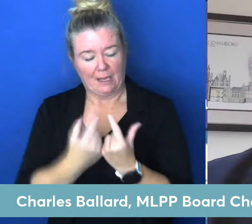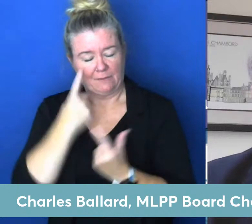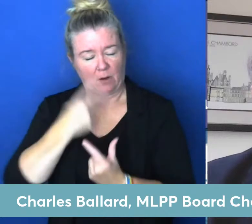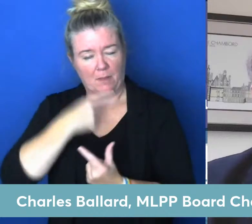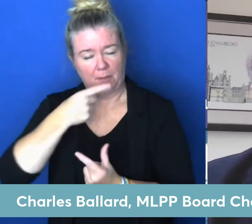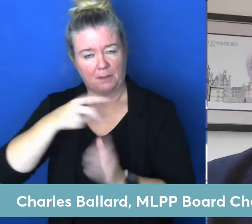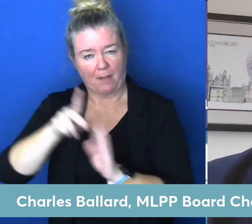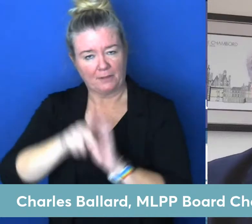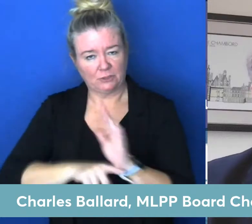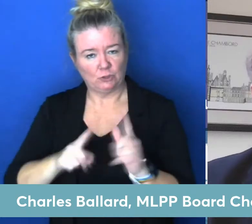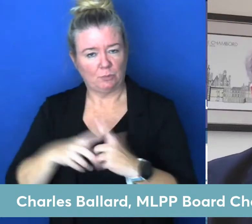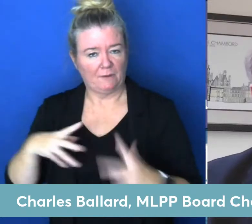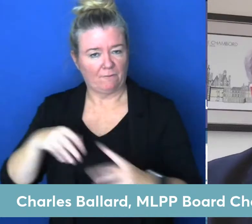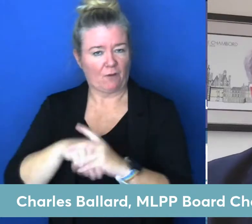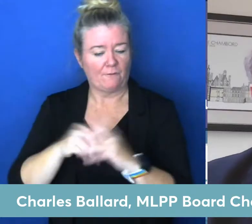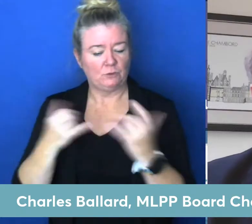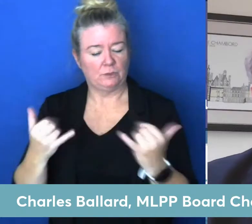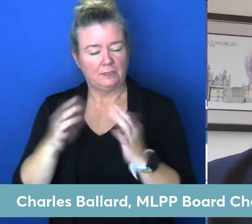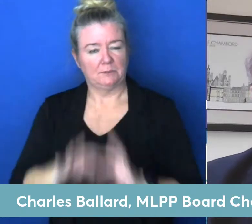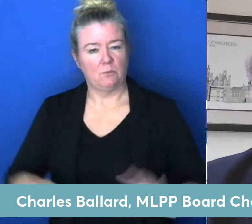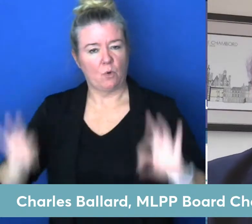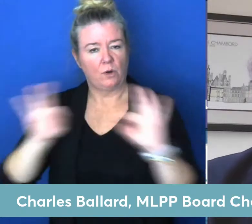and to be part of today's important discussion.